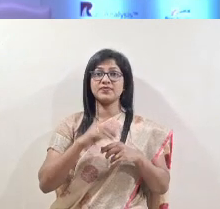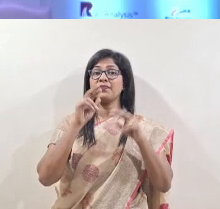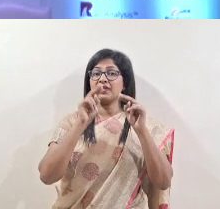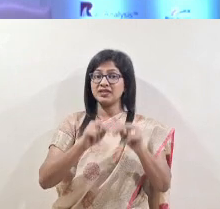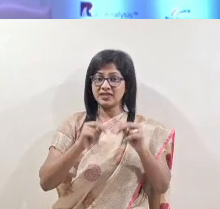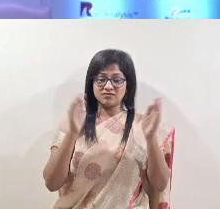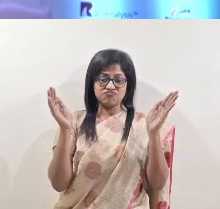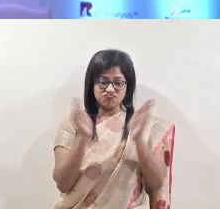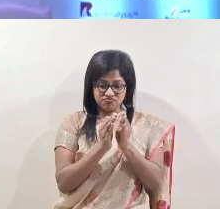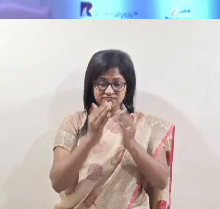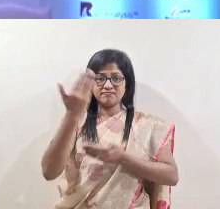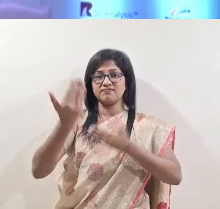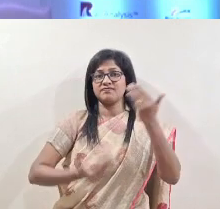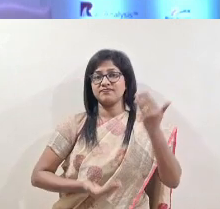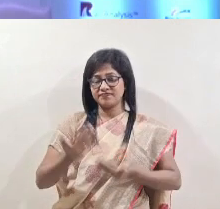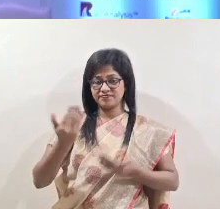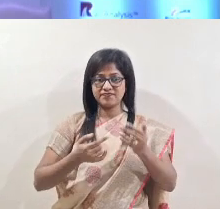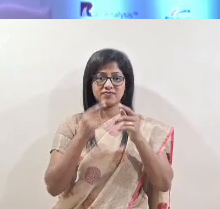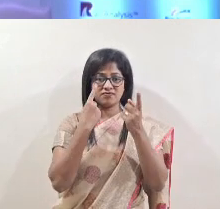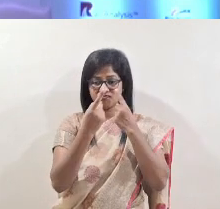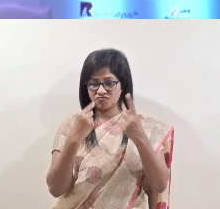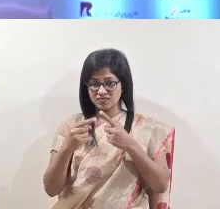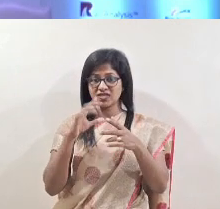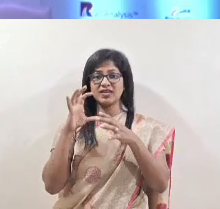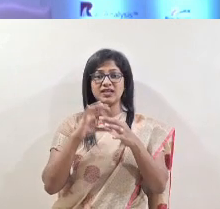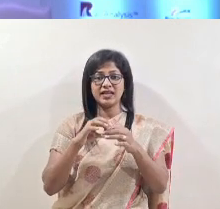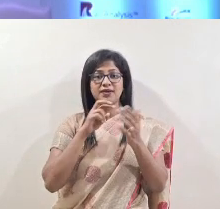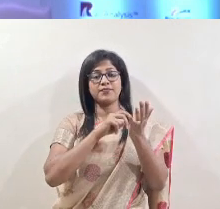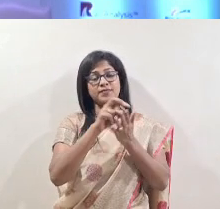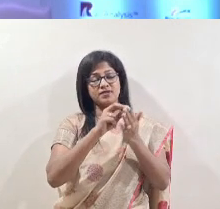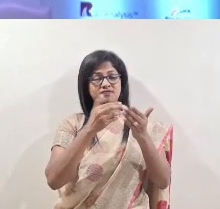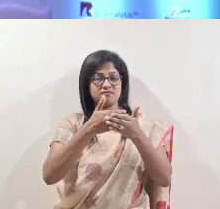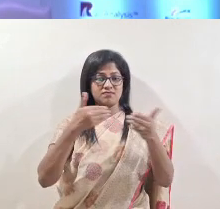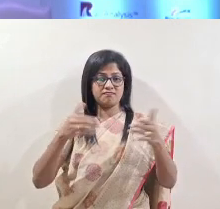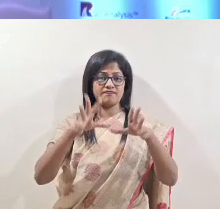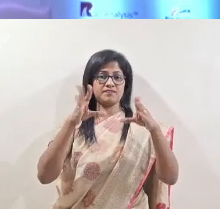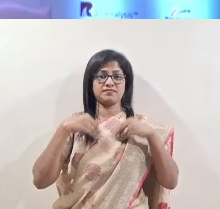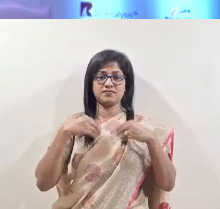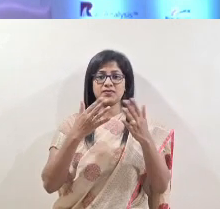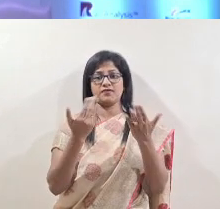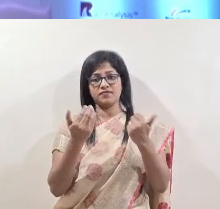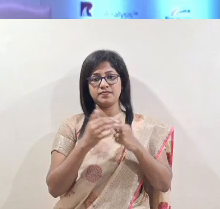level behavioral analysis through which can be possible through pedestrian gap acceptance